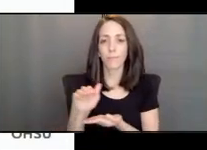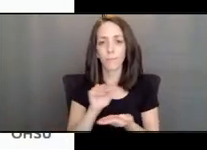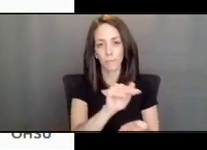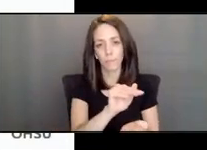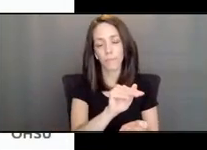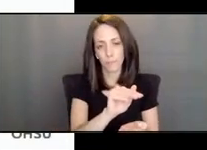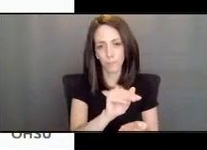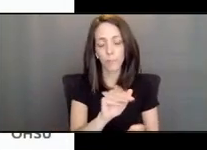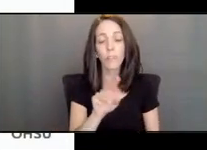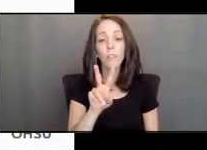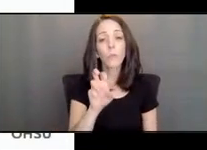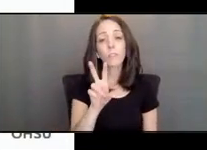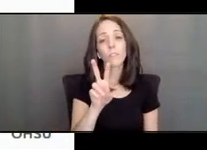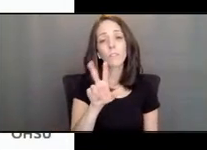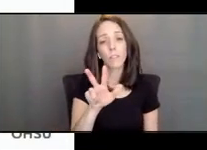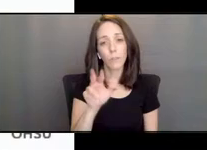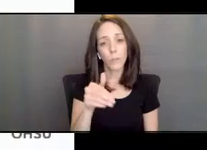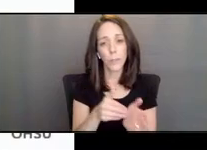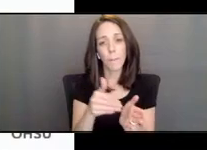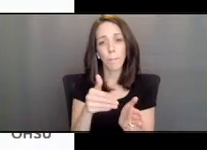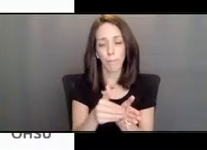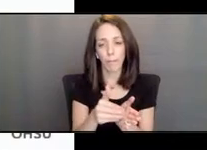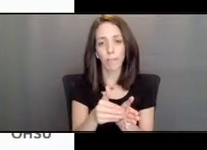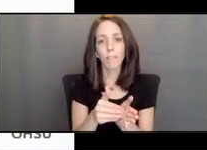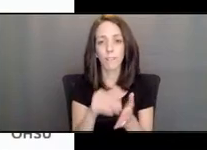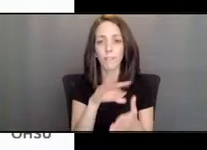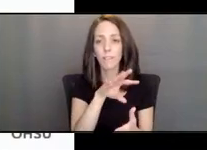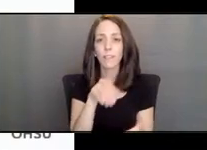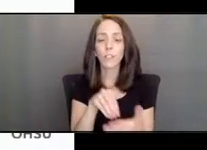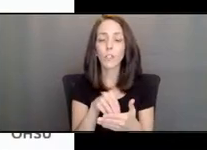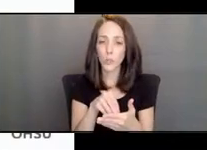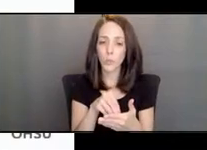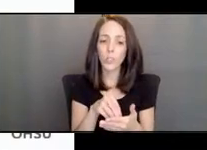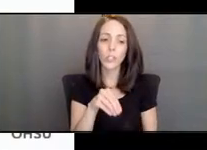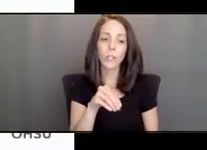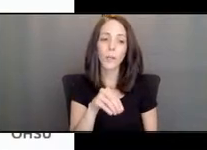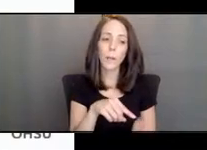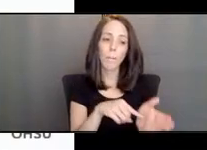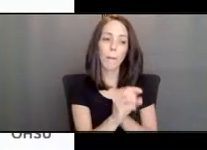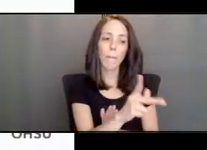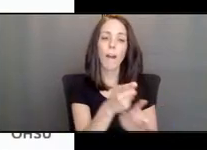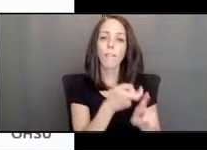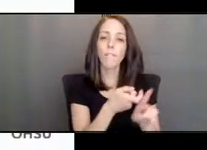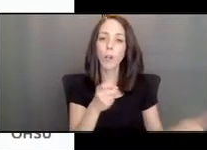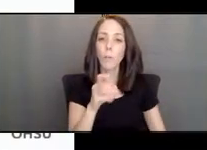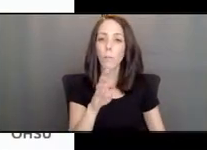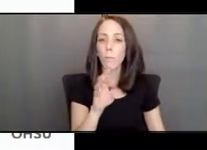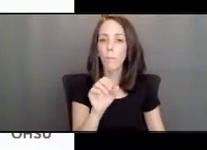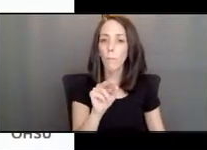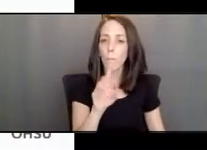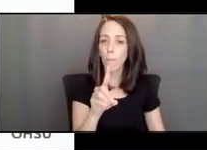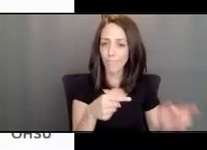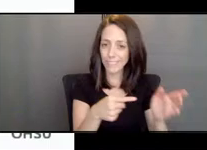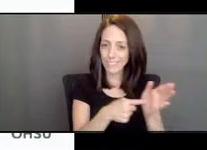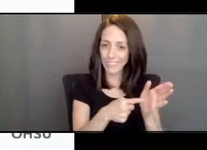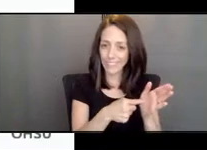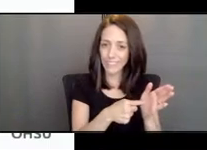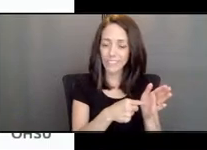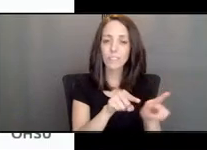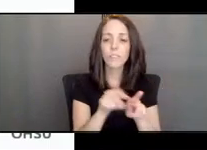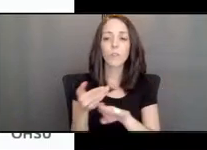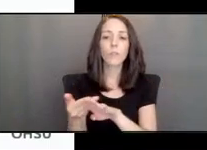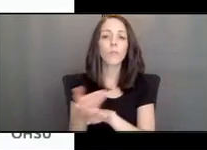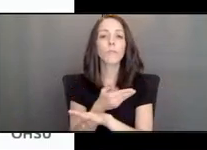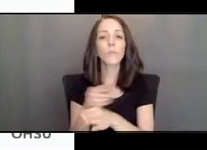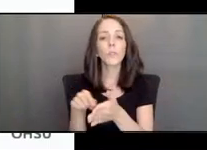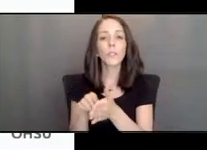$273 million, including principal repayment on existing bond debt, an equivalent prepayment of PERS pension